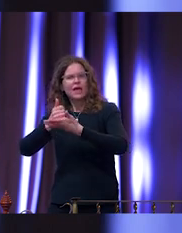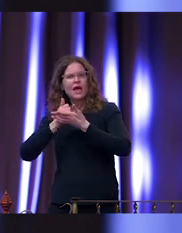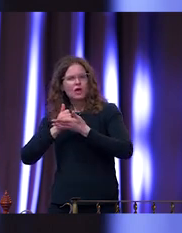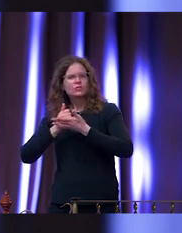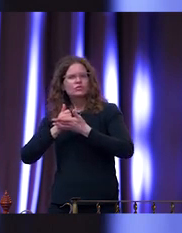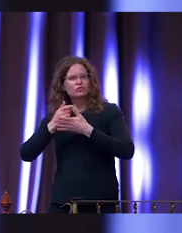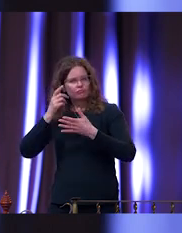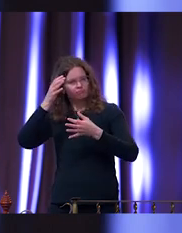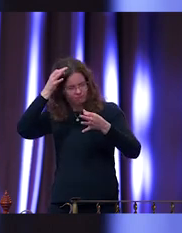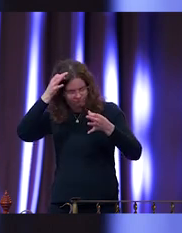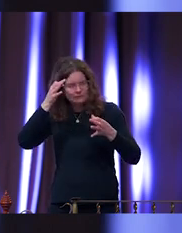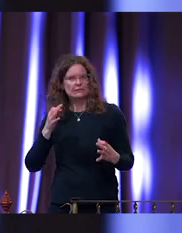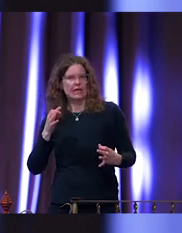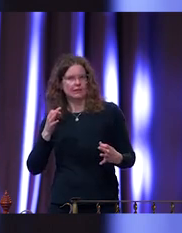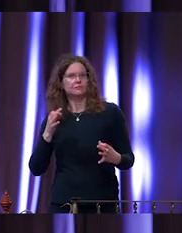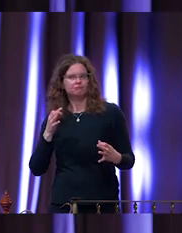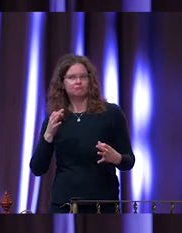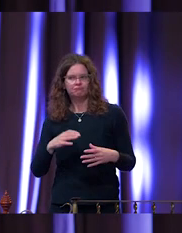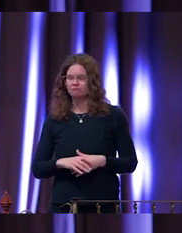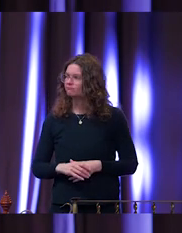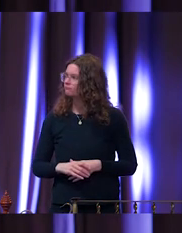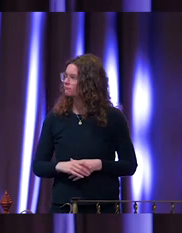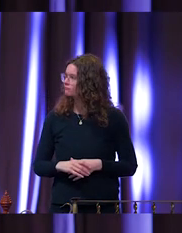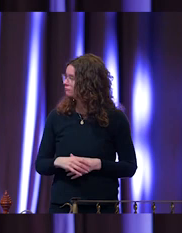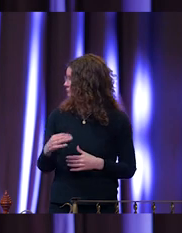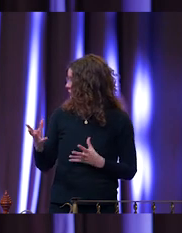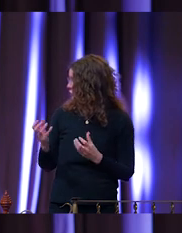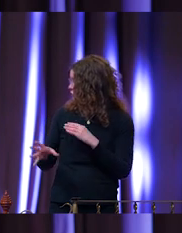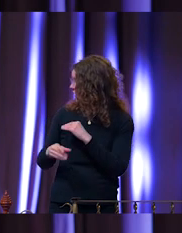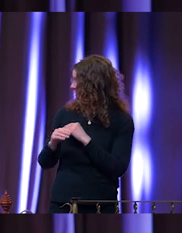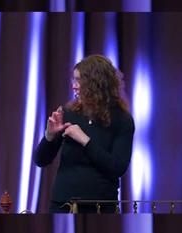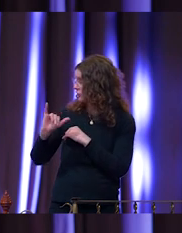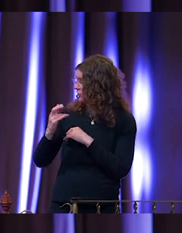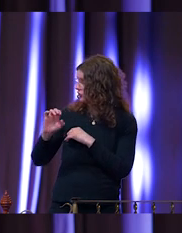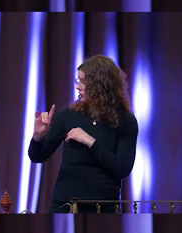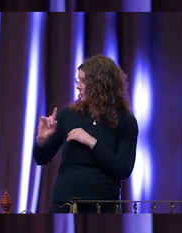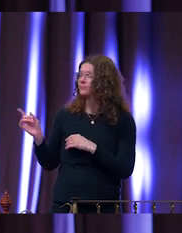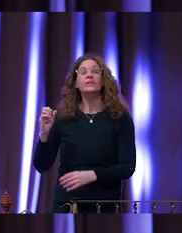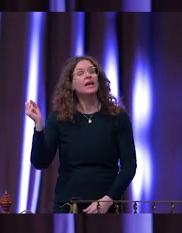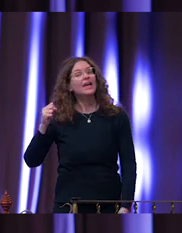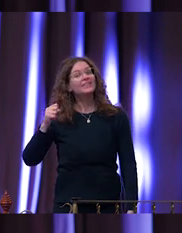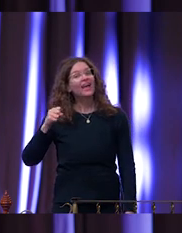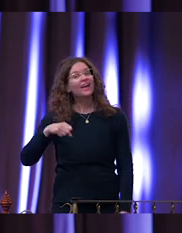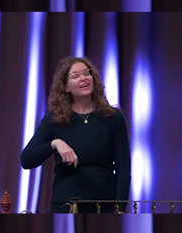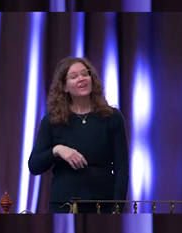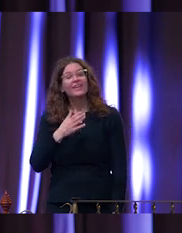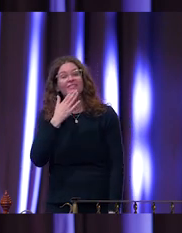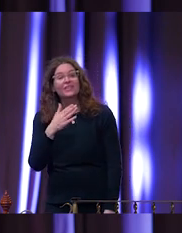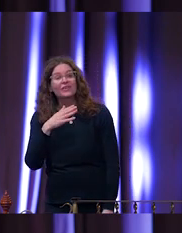decides. I'm so proud of that. Do you have anything you want to add, Richard? Yeah, thanks for the question, Nicole.